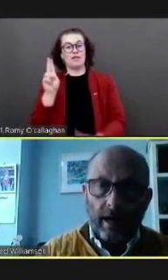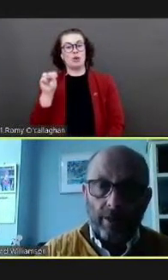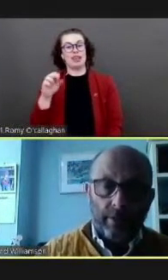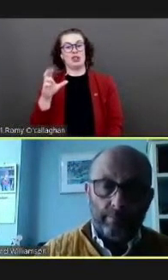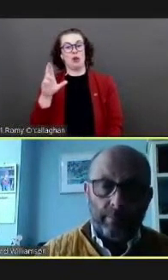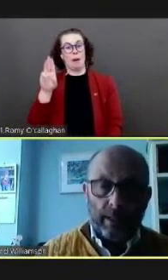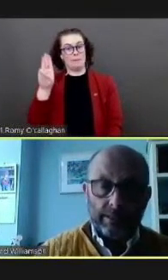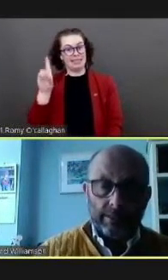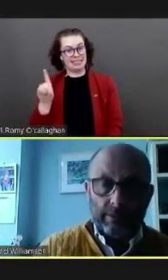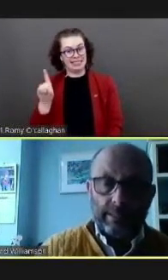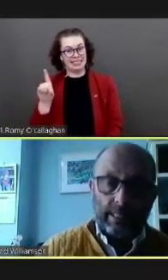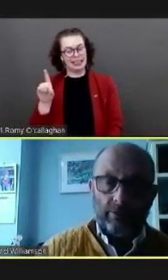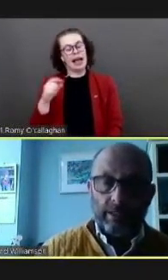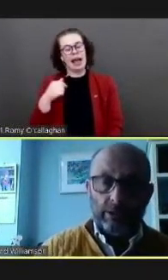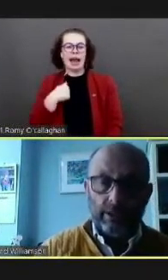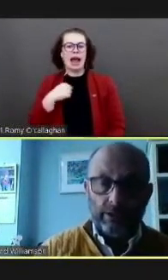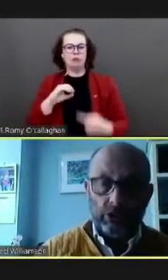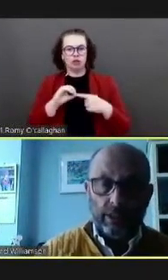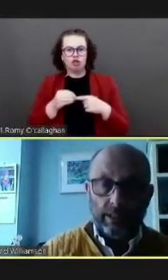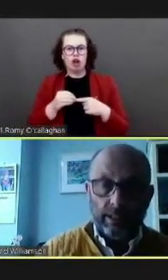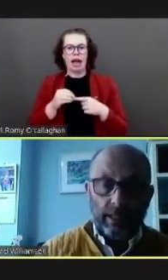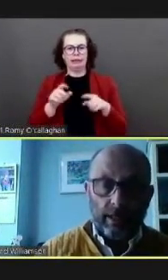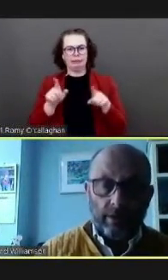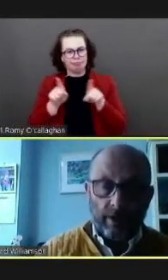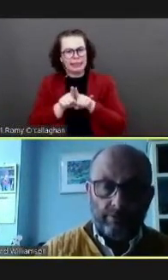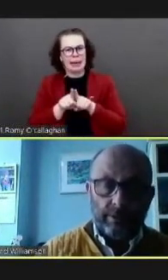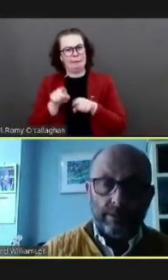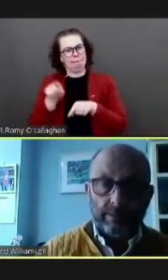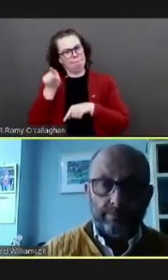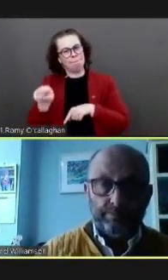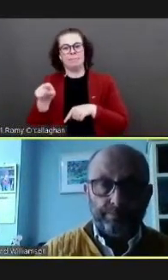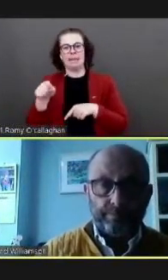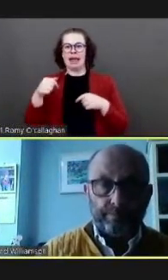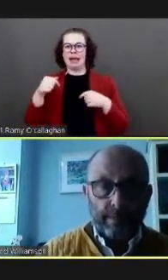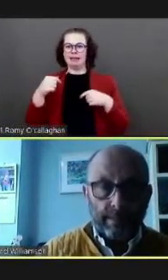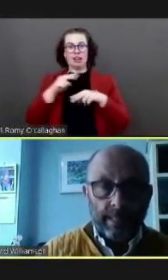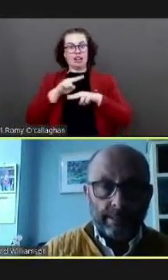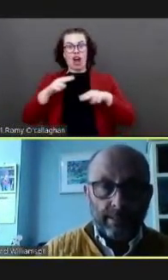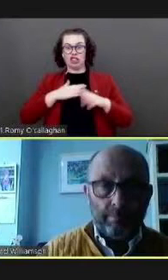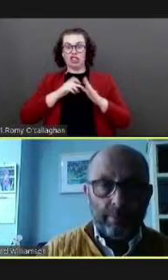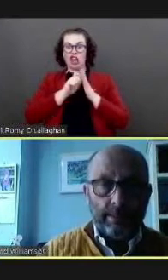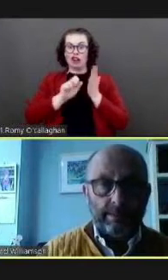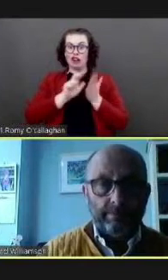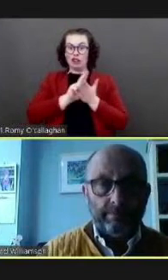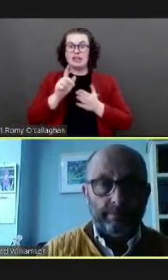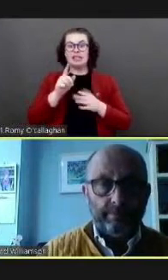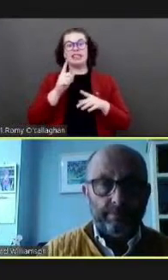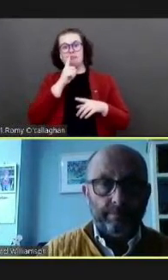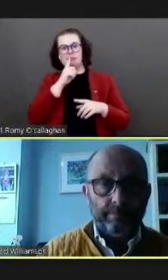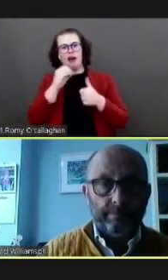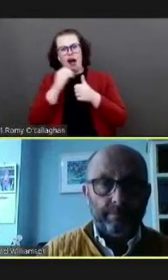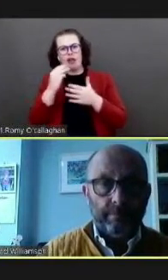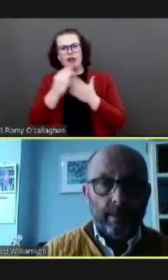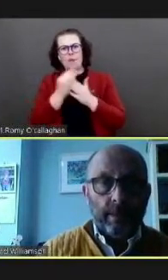within the other parts of the declaration that she referenced. Next slide, please.